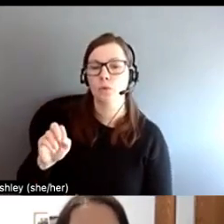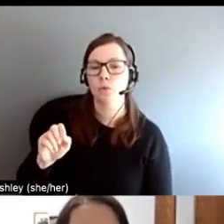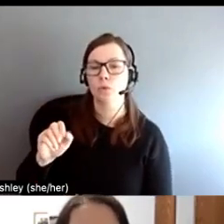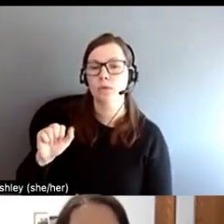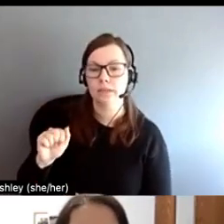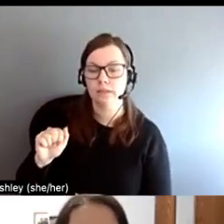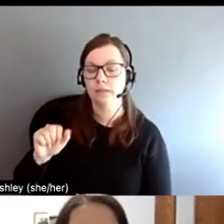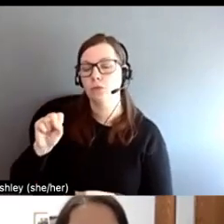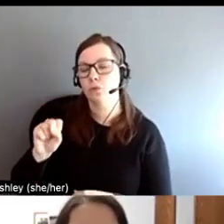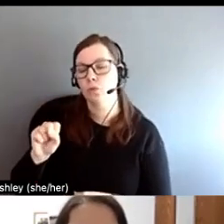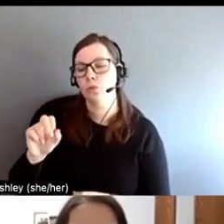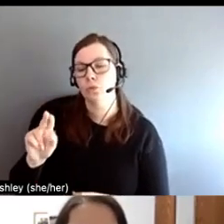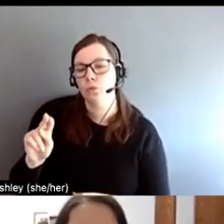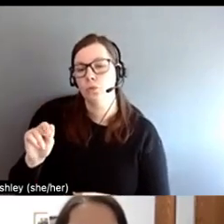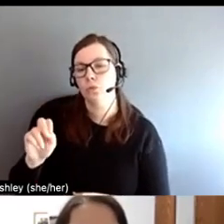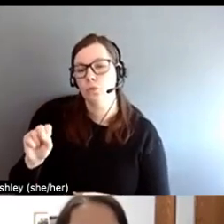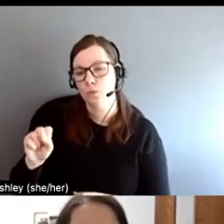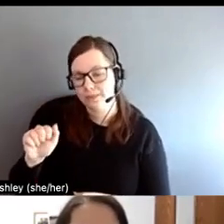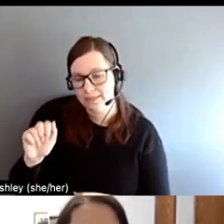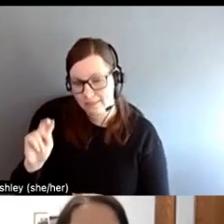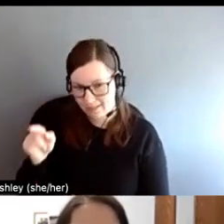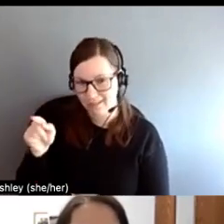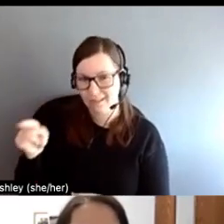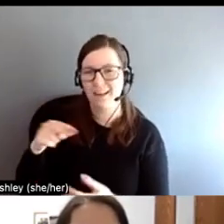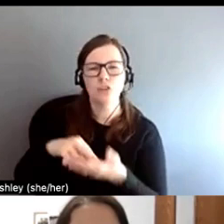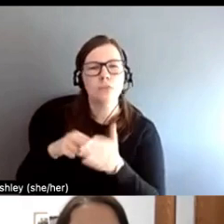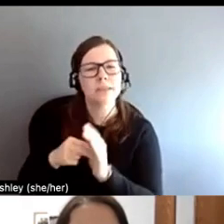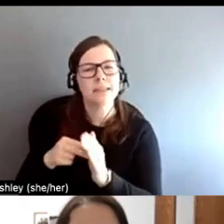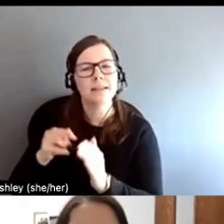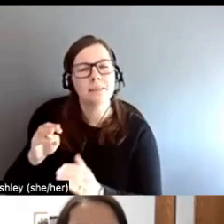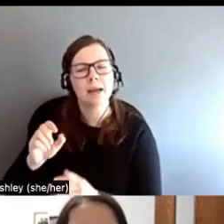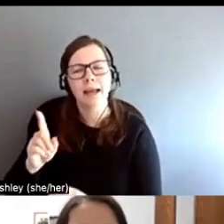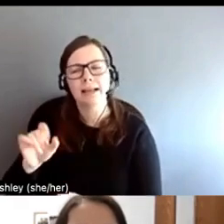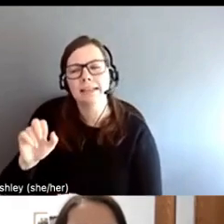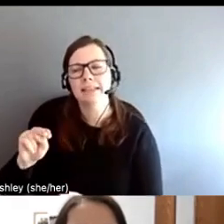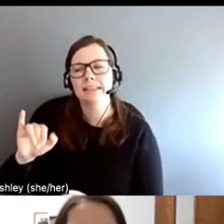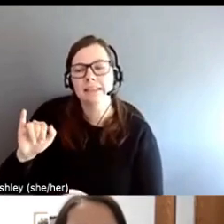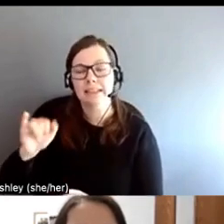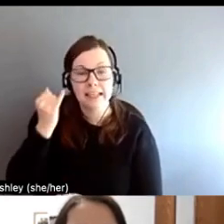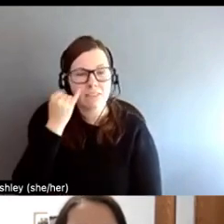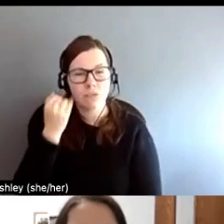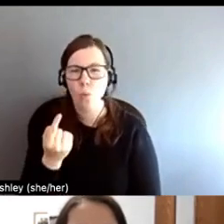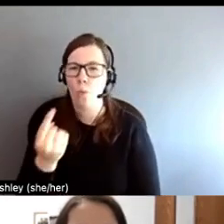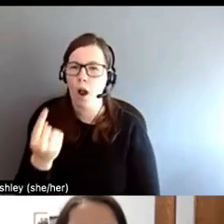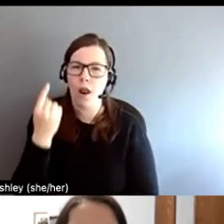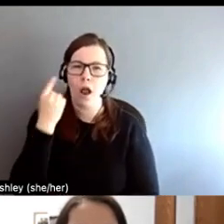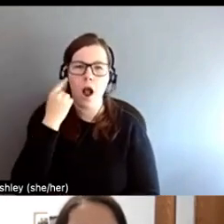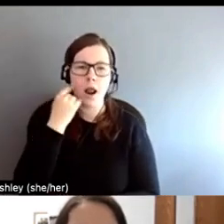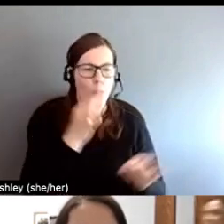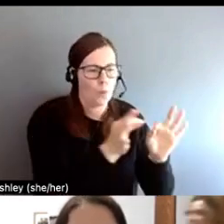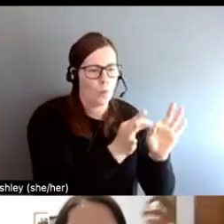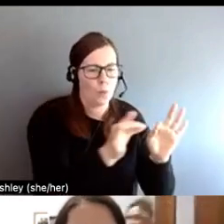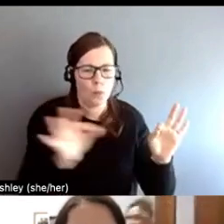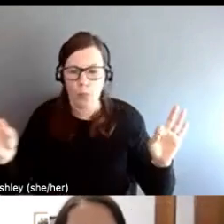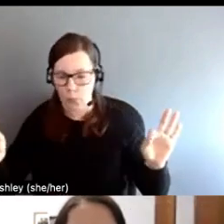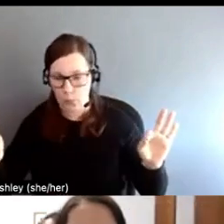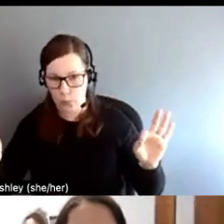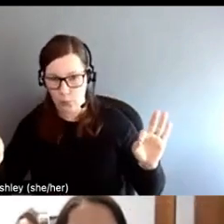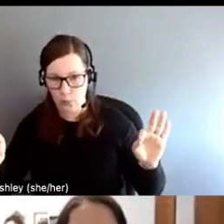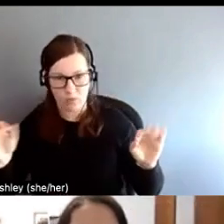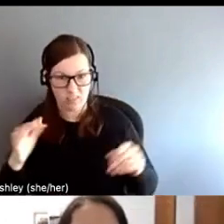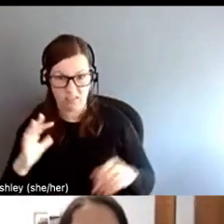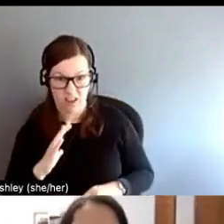but they just have a limit on the number of individual audio clips? It seems so to me, because the message comes up that